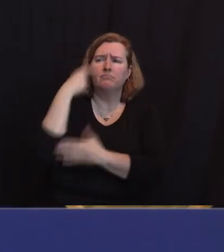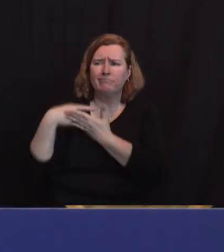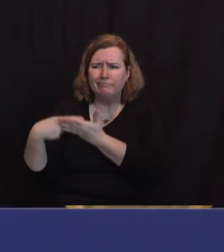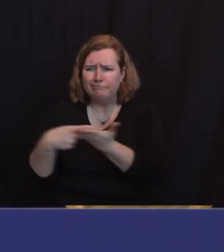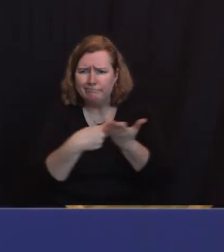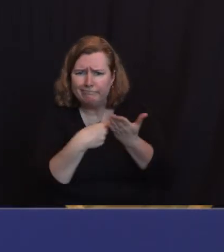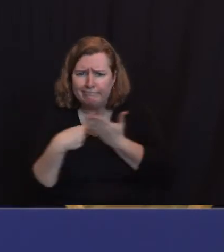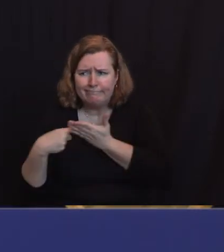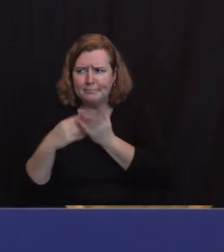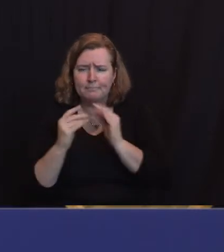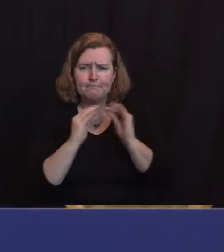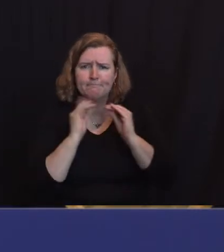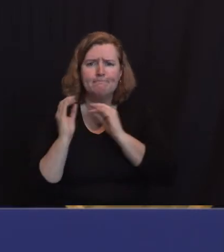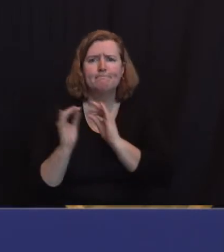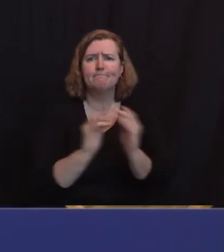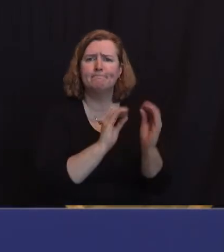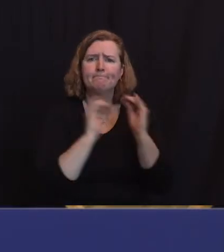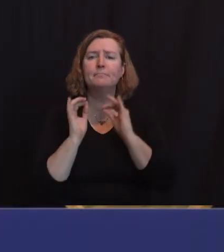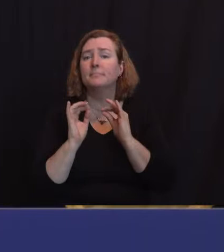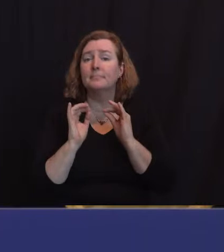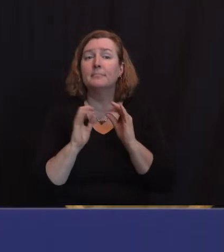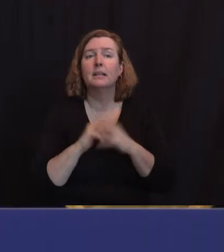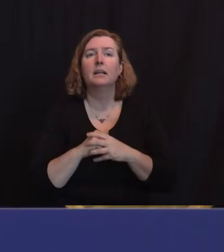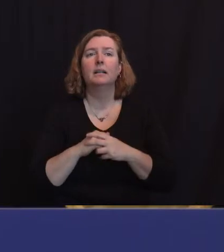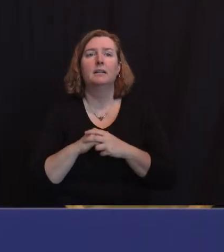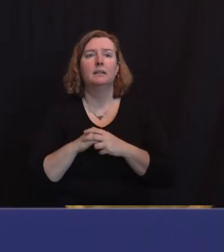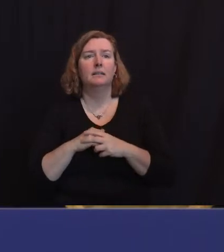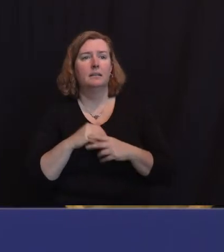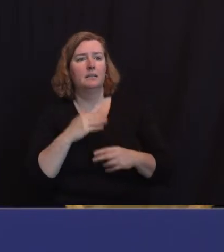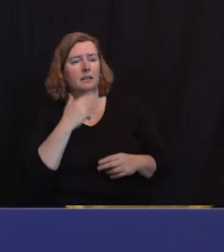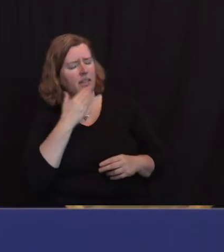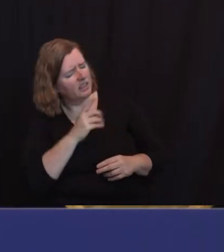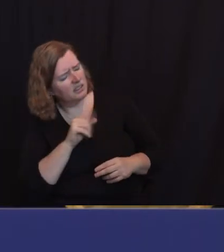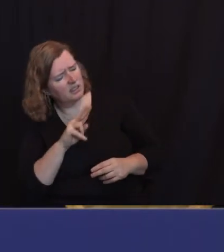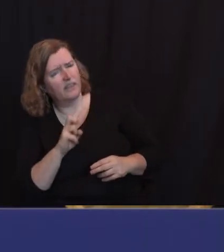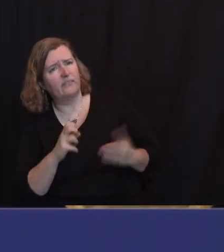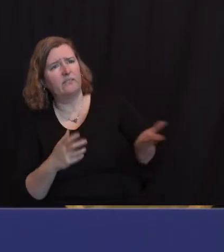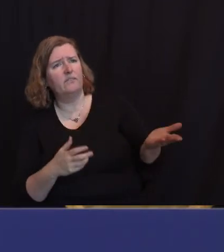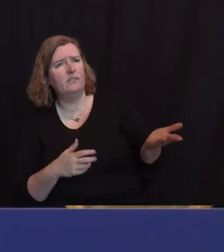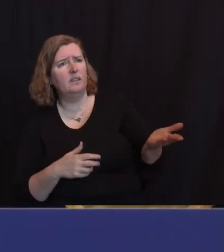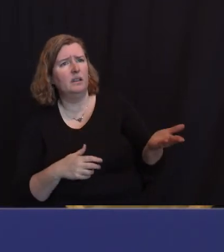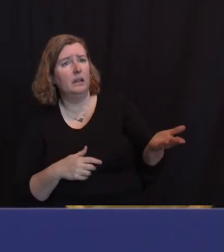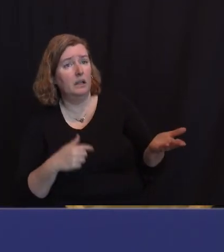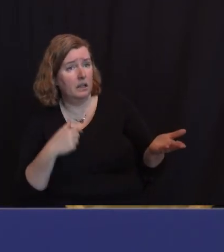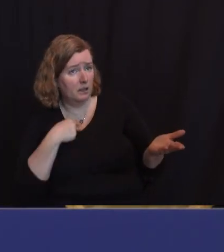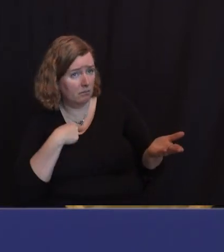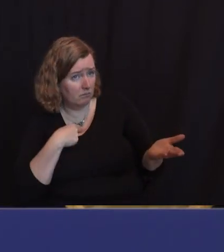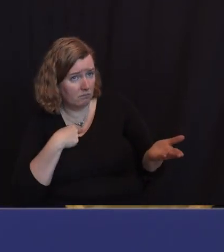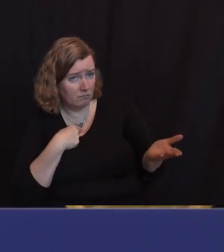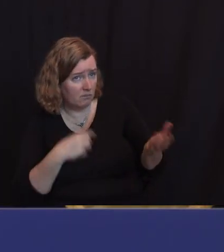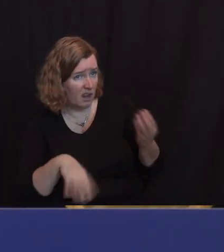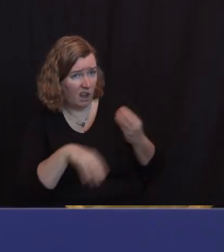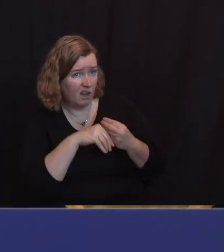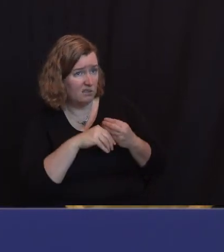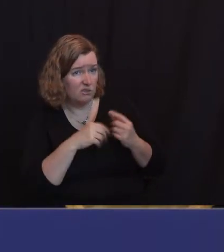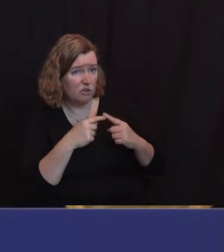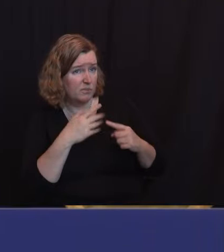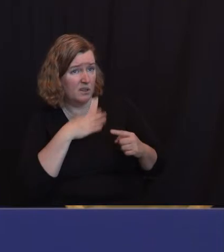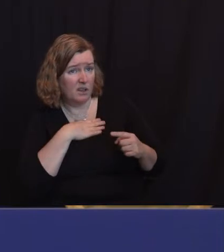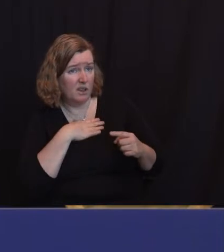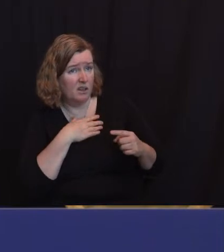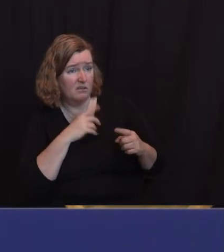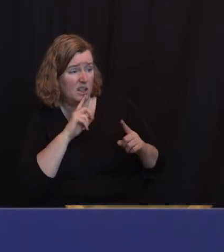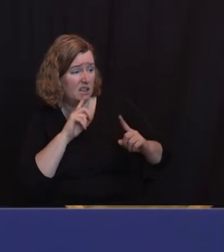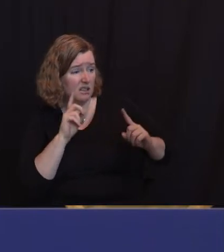you. Dave, let me start, and Judy, you should come in. I don't have a whole lot more to add to my answer to Colleen's question.